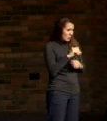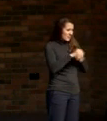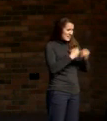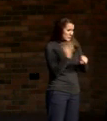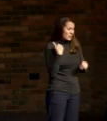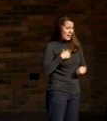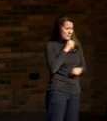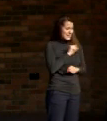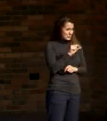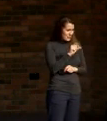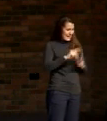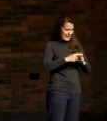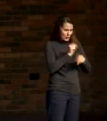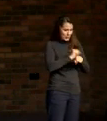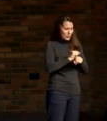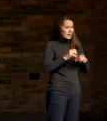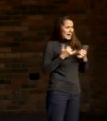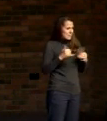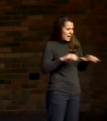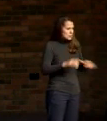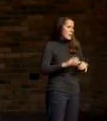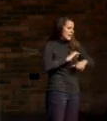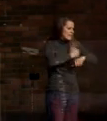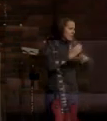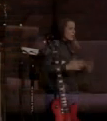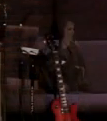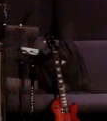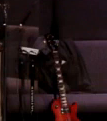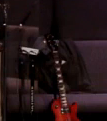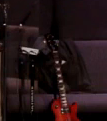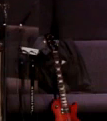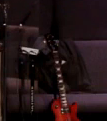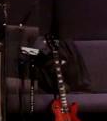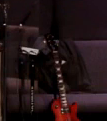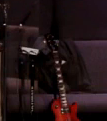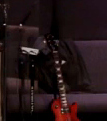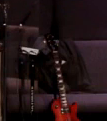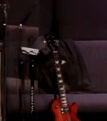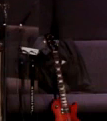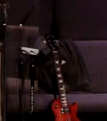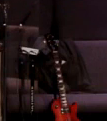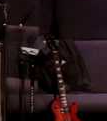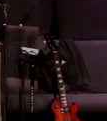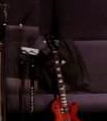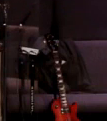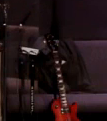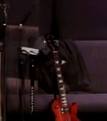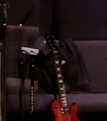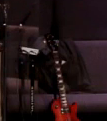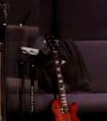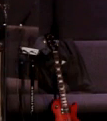and pioneering the work that I'm now the pastor and founder of, when we founded Christ-Centered Homes, which is celebrating its 30th